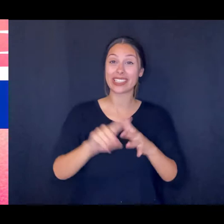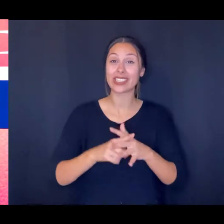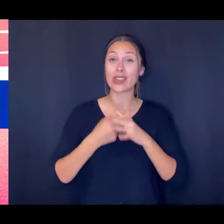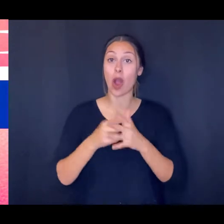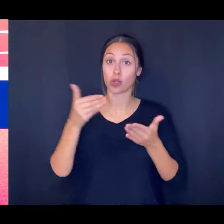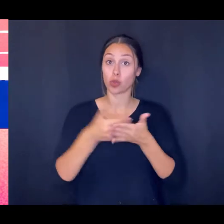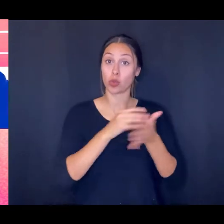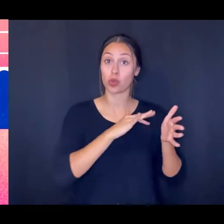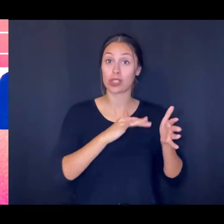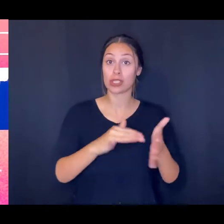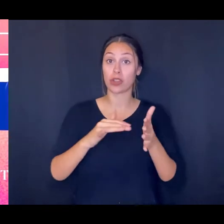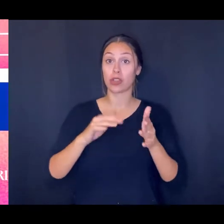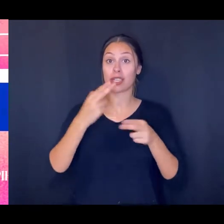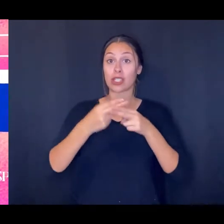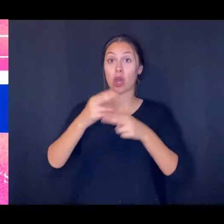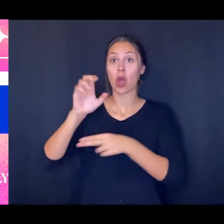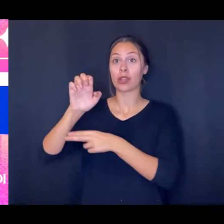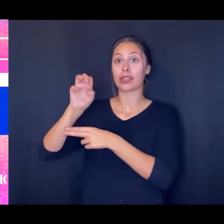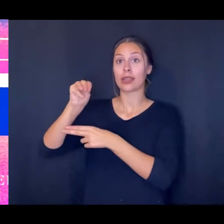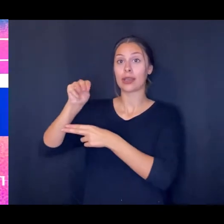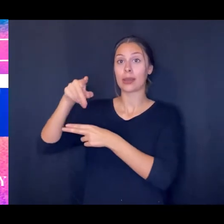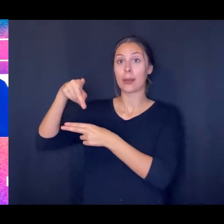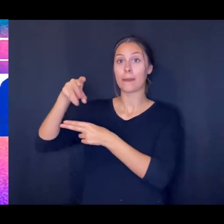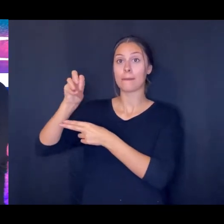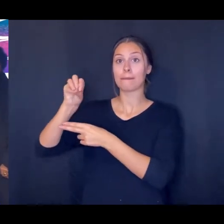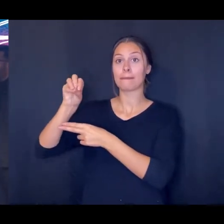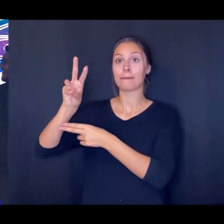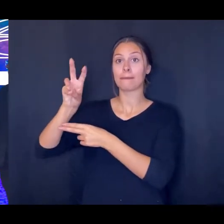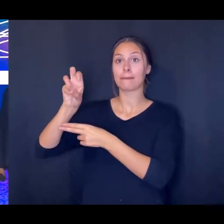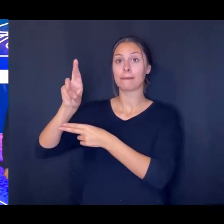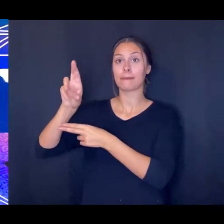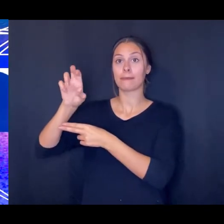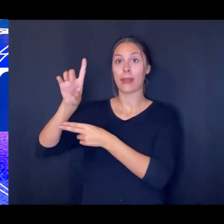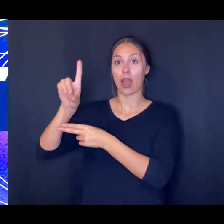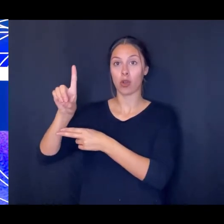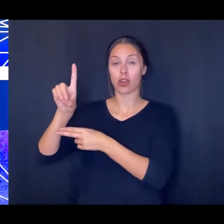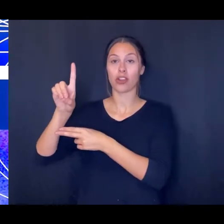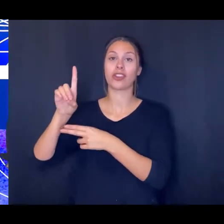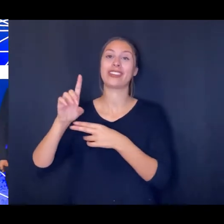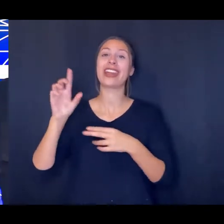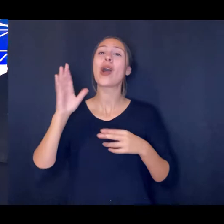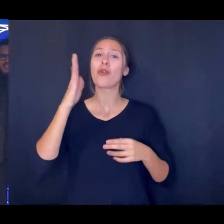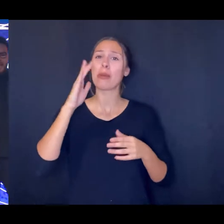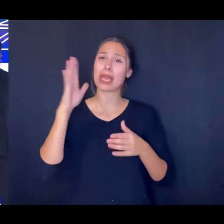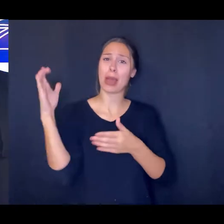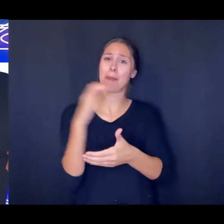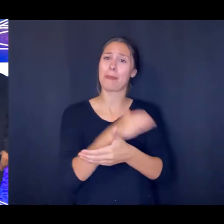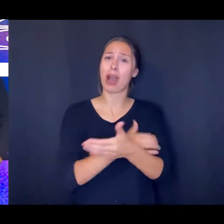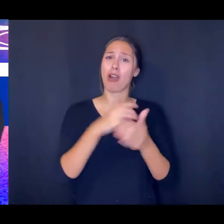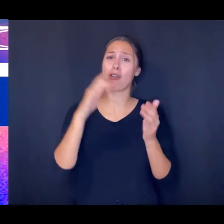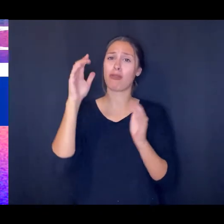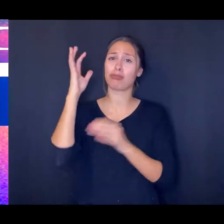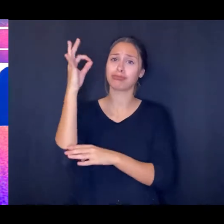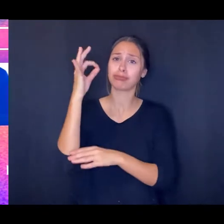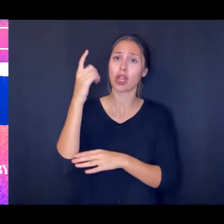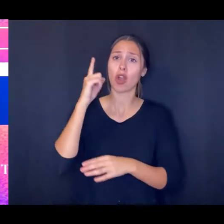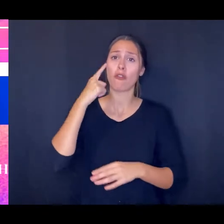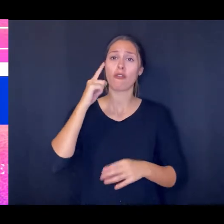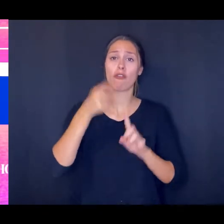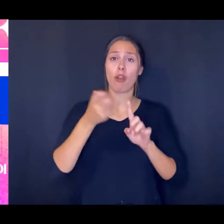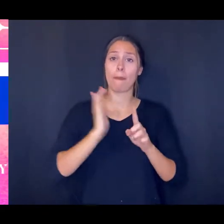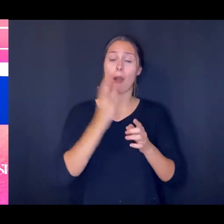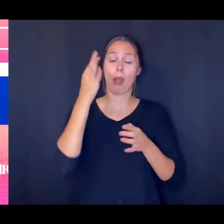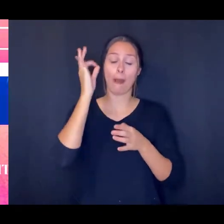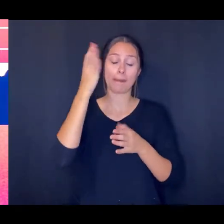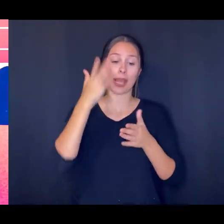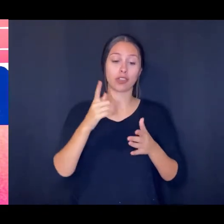Today we kick off a series called Empowered. Everybody say Empowered. Empowered. It's going to be a powerful word from our